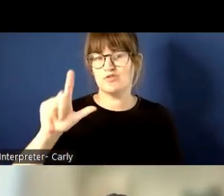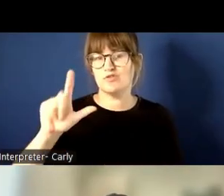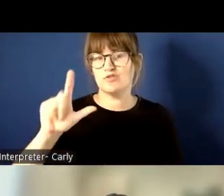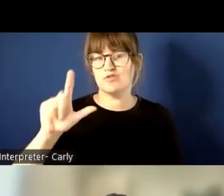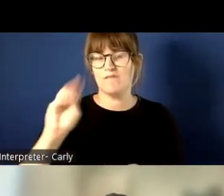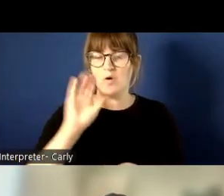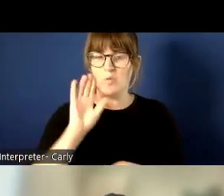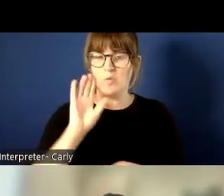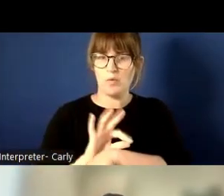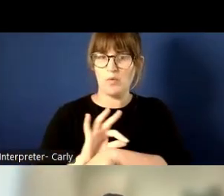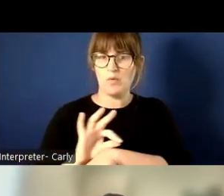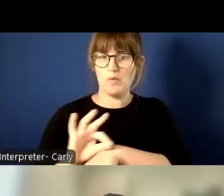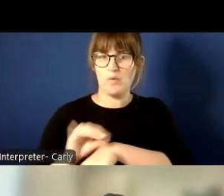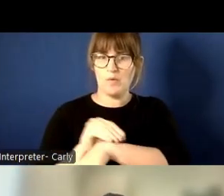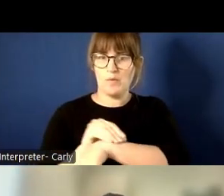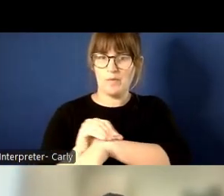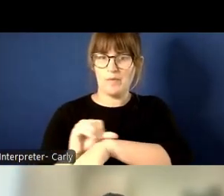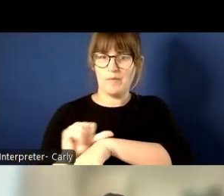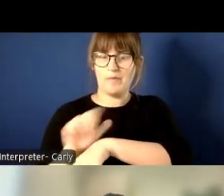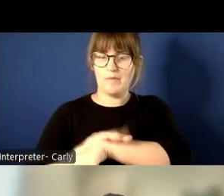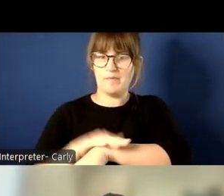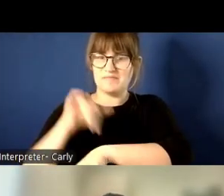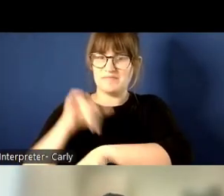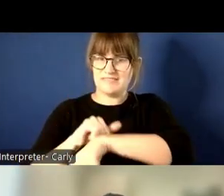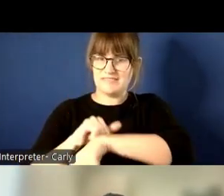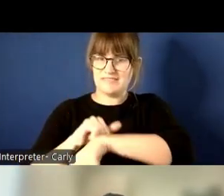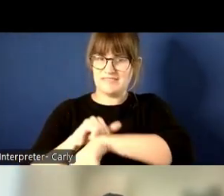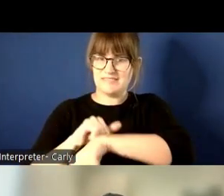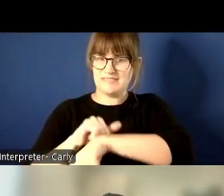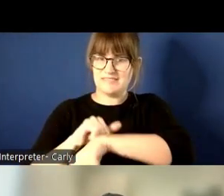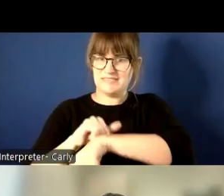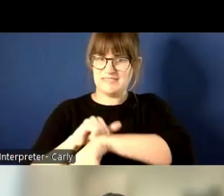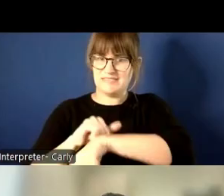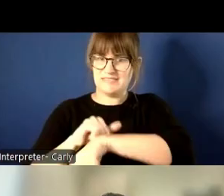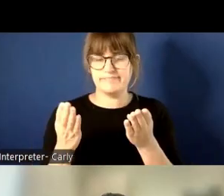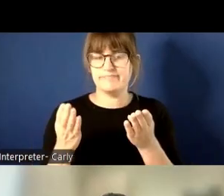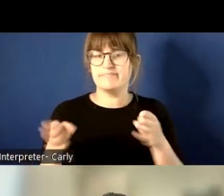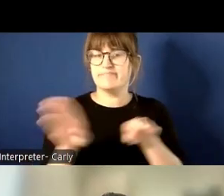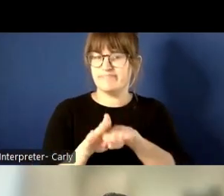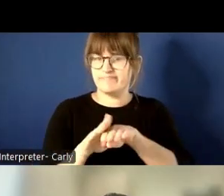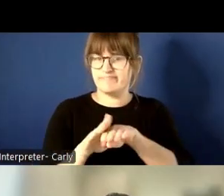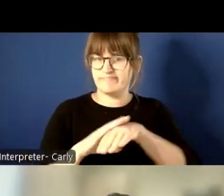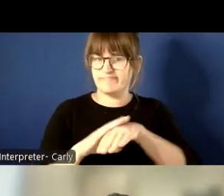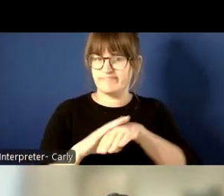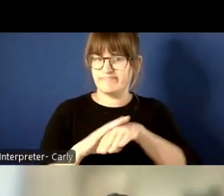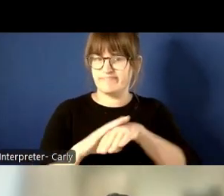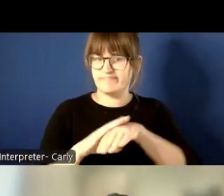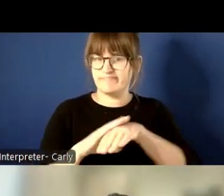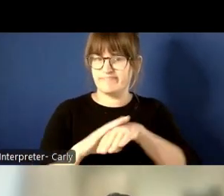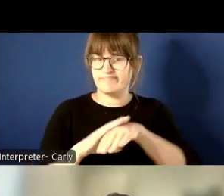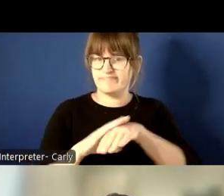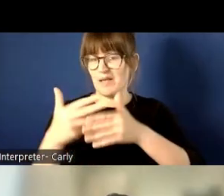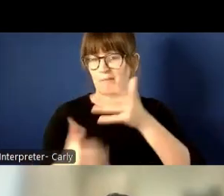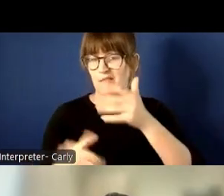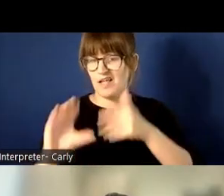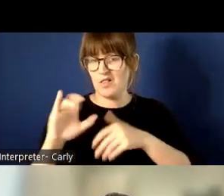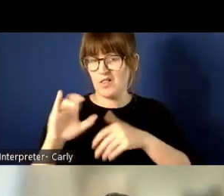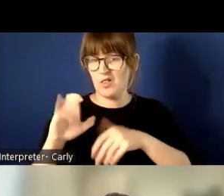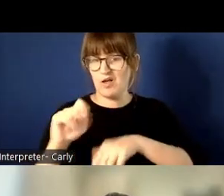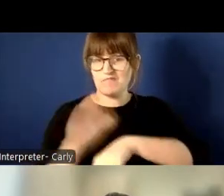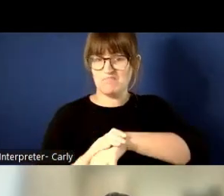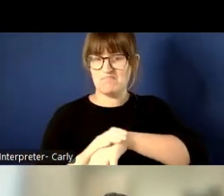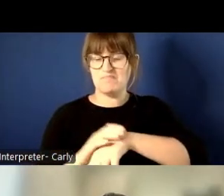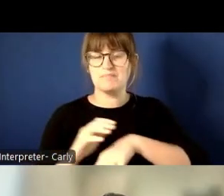is dissolving foam with hemostatic or basically blood clotting properties. And then we look at that also under